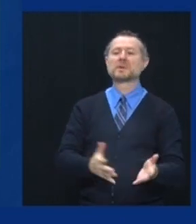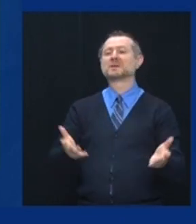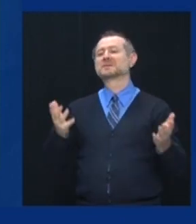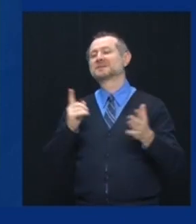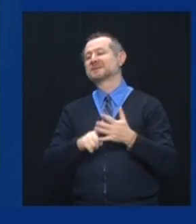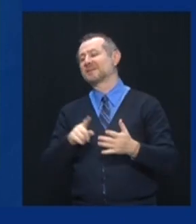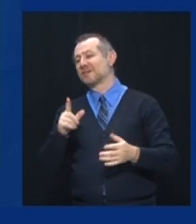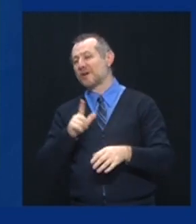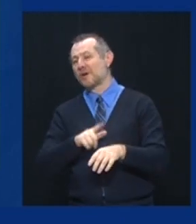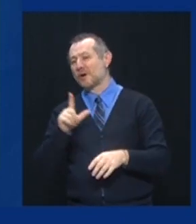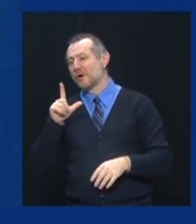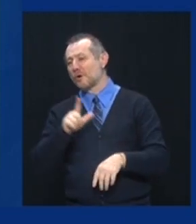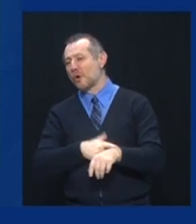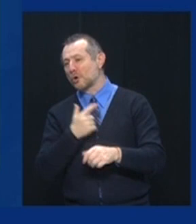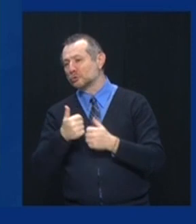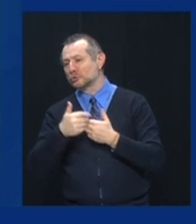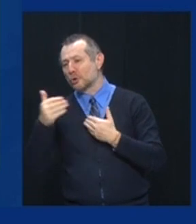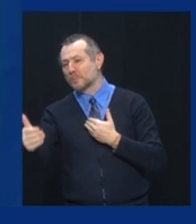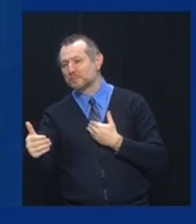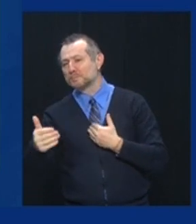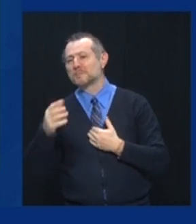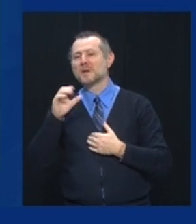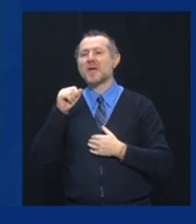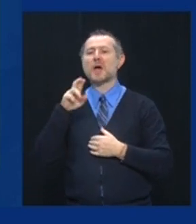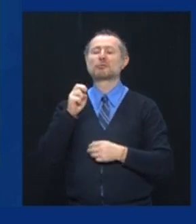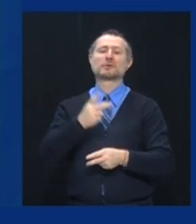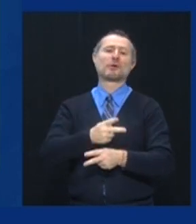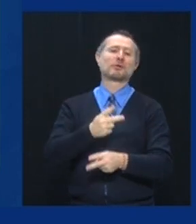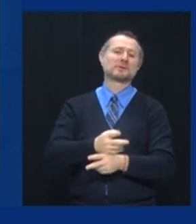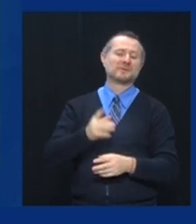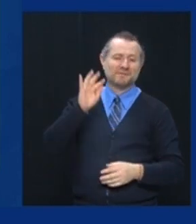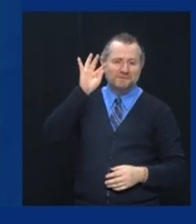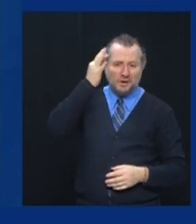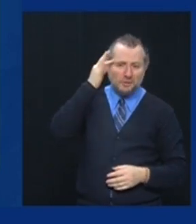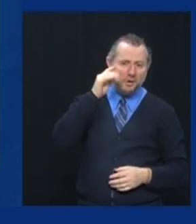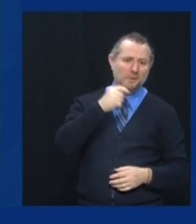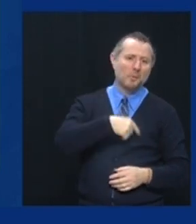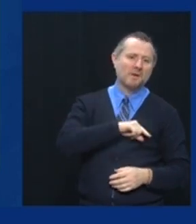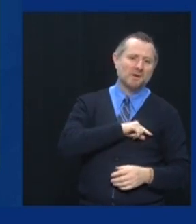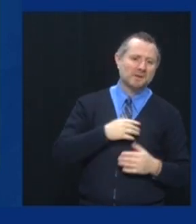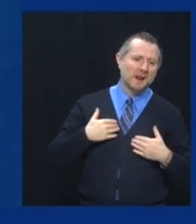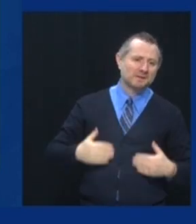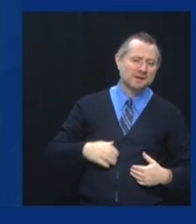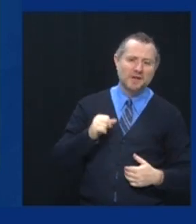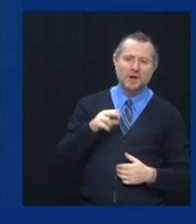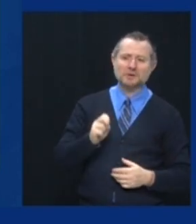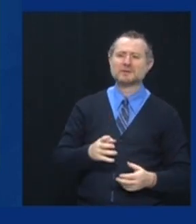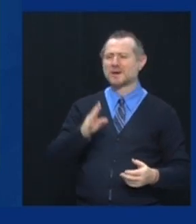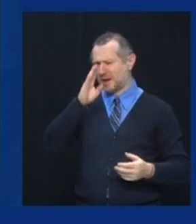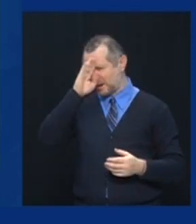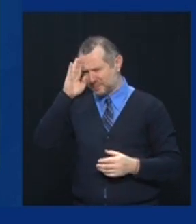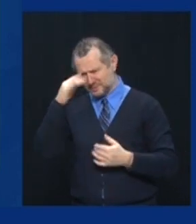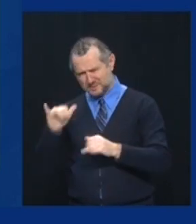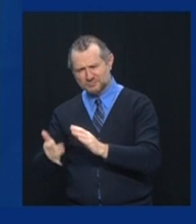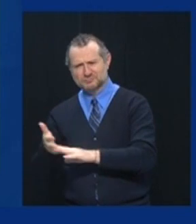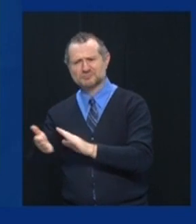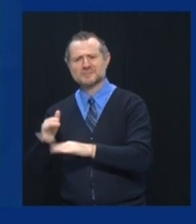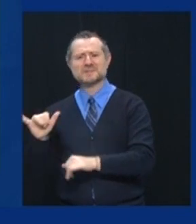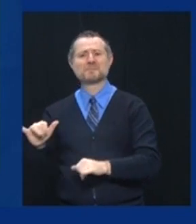facilities, FQA, federally qualified health centers, hospitals will still be doing it, urgent care facilities will be doing